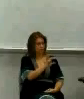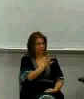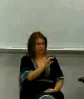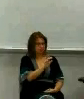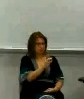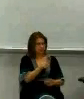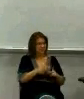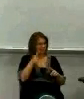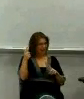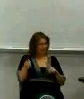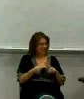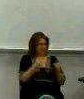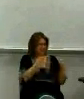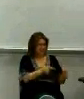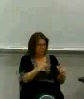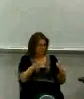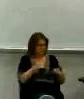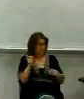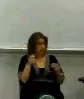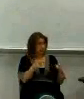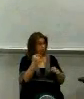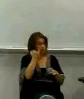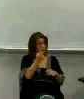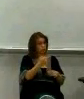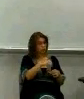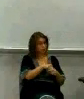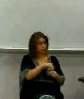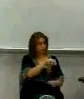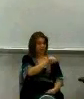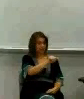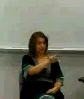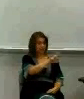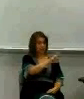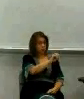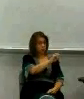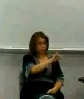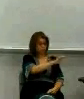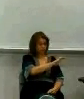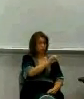cycling occurs. And this happens whether you're in an aerobic or an anaerobic environment.